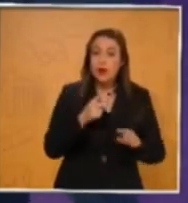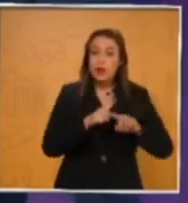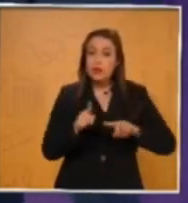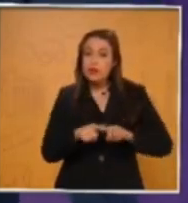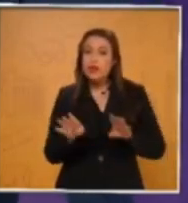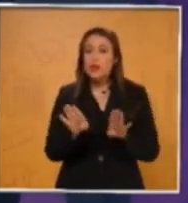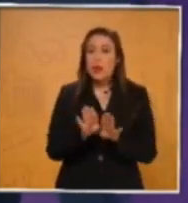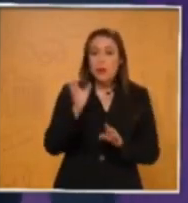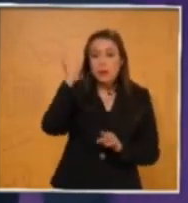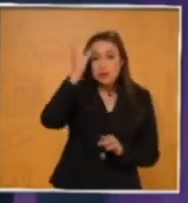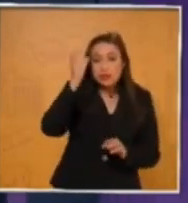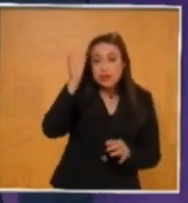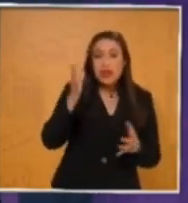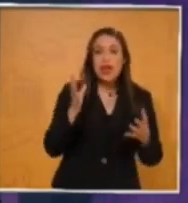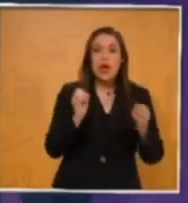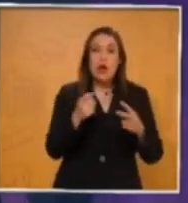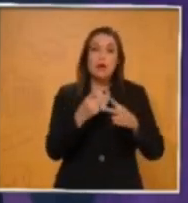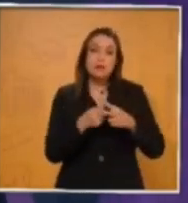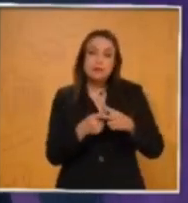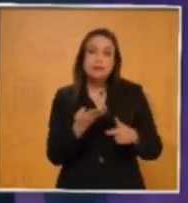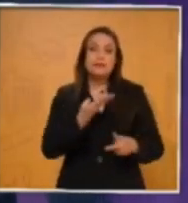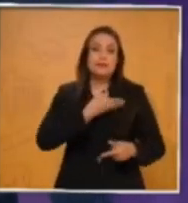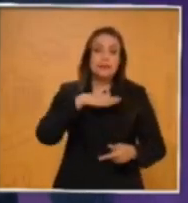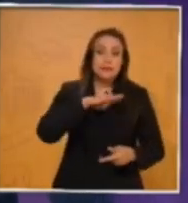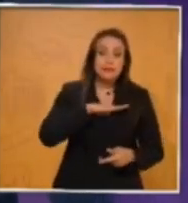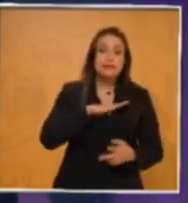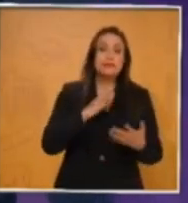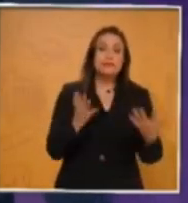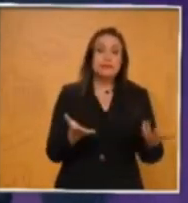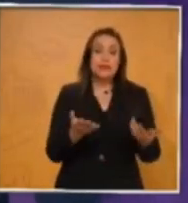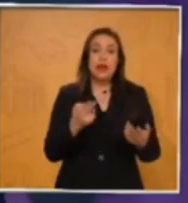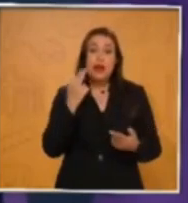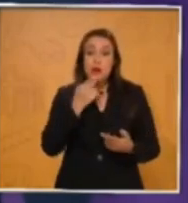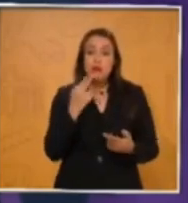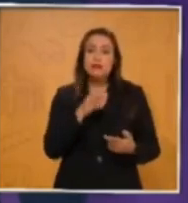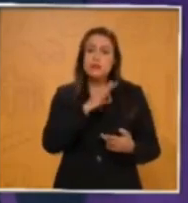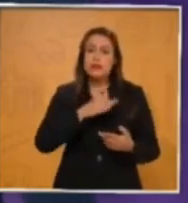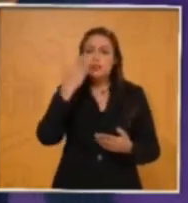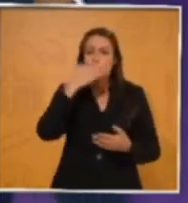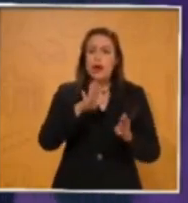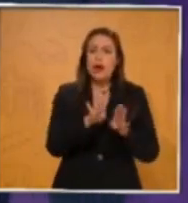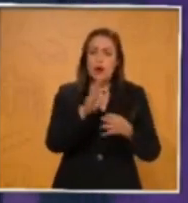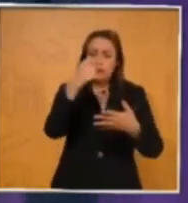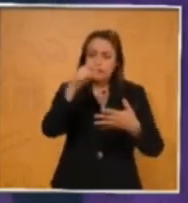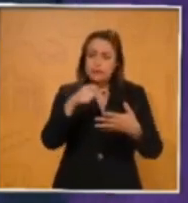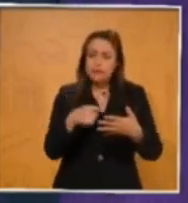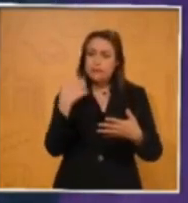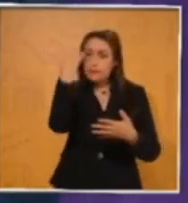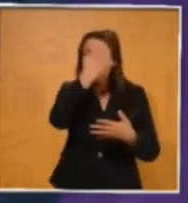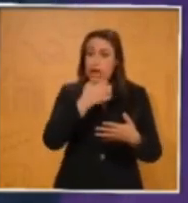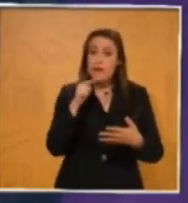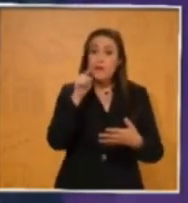science, like mathematics, Spanish, use to evaluate your comprehension.